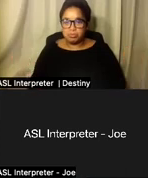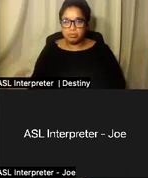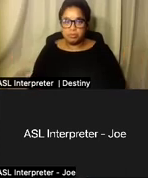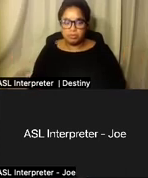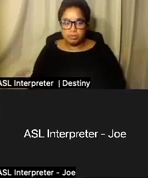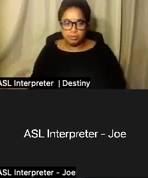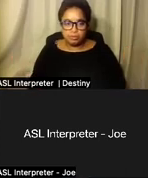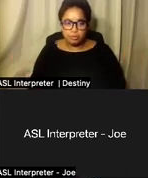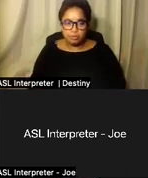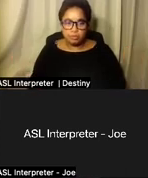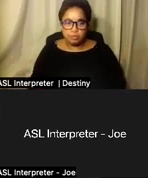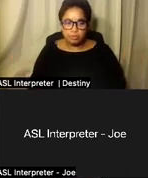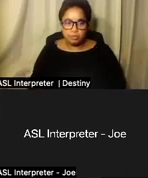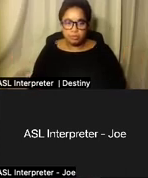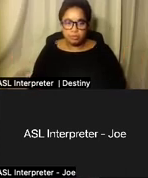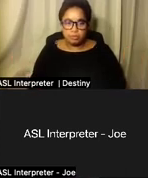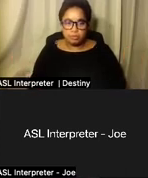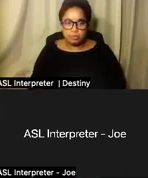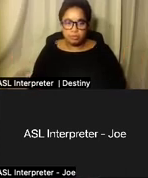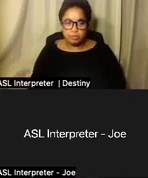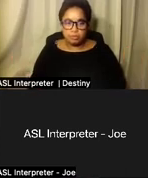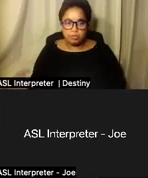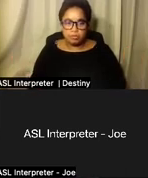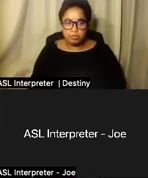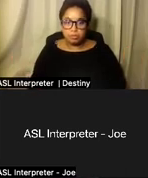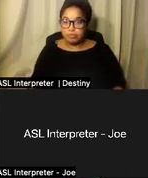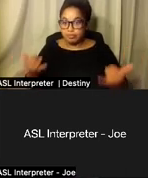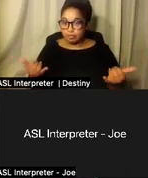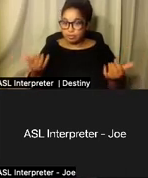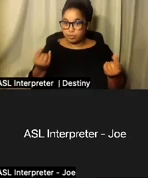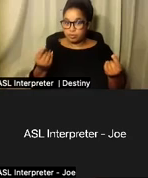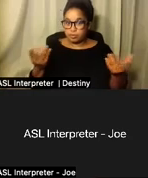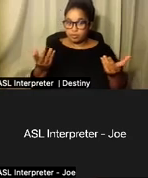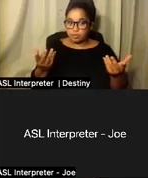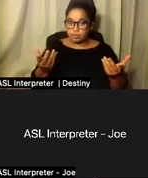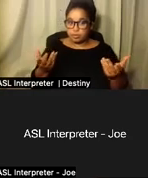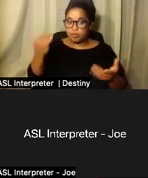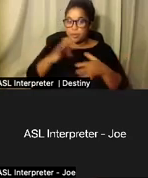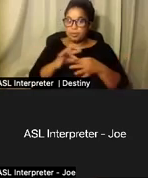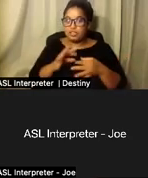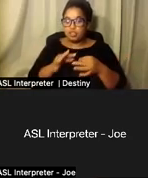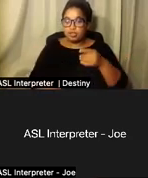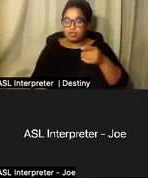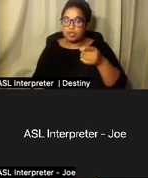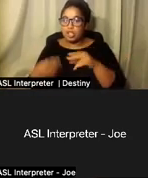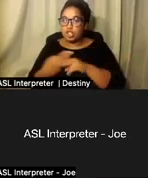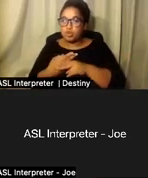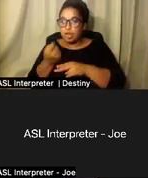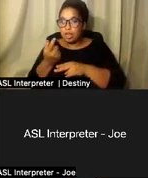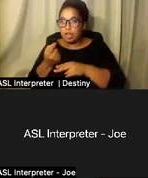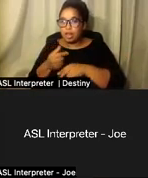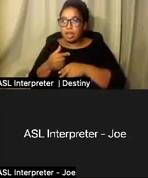and set it there. And now what we're going to do next is what I mentioned earlier in the hazard hunt. We're going to use a little bit of this quake hold